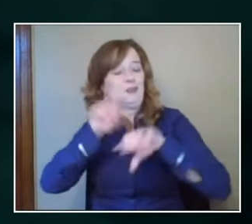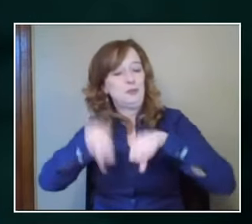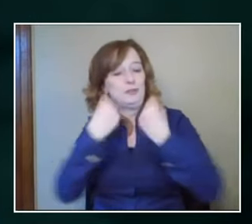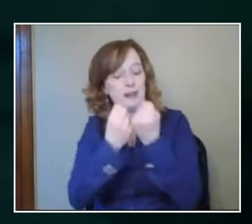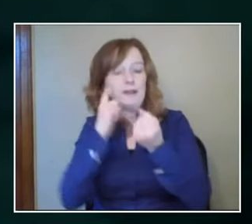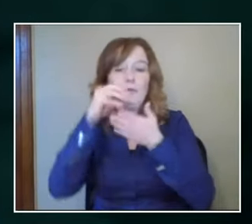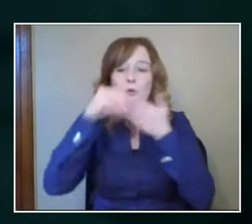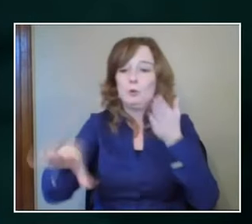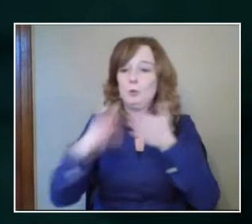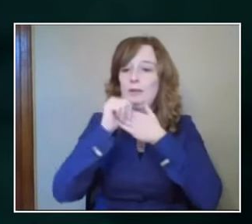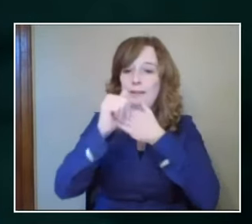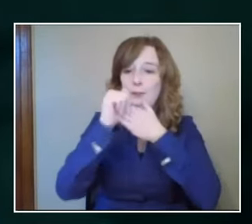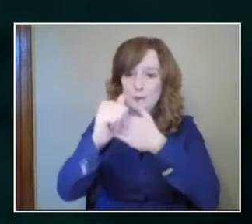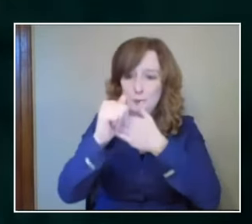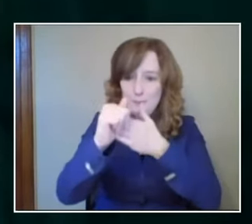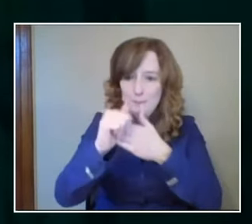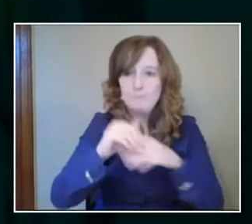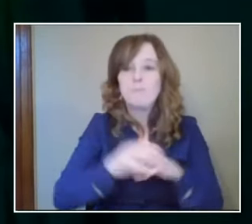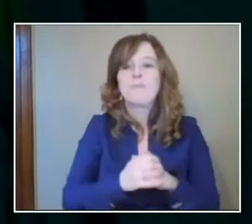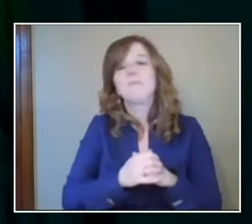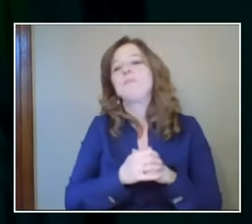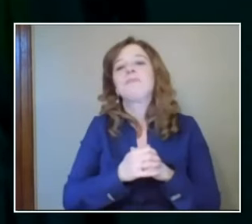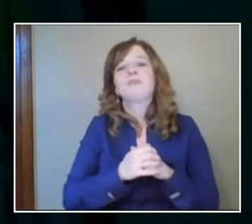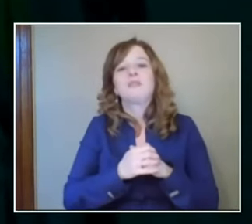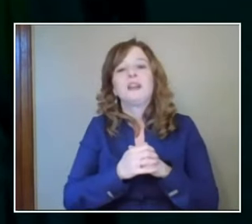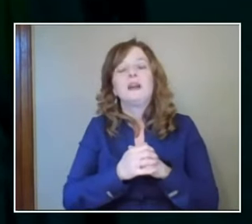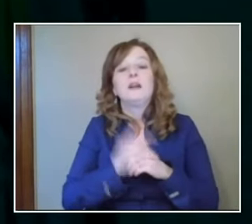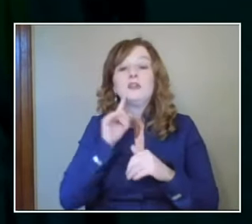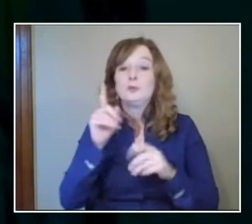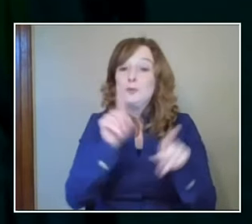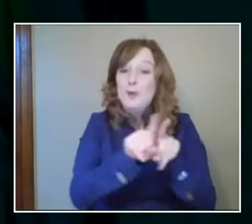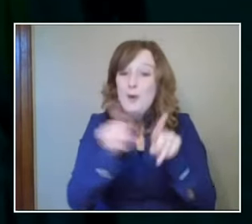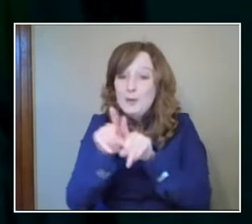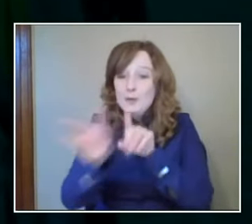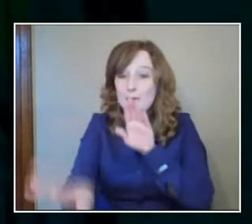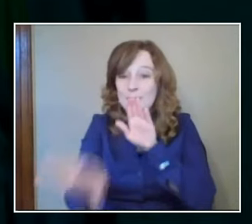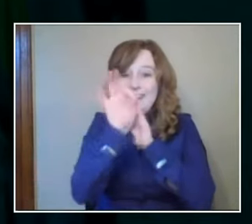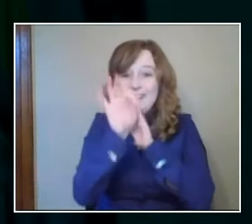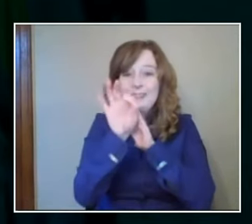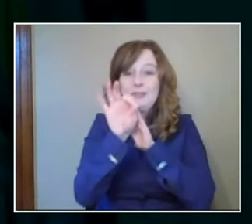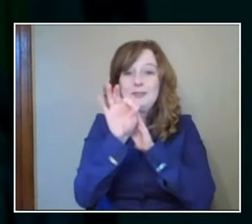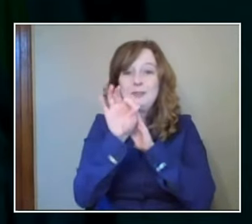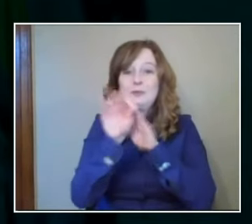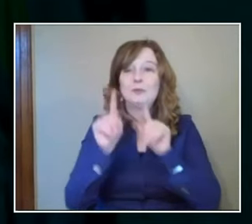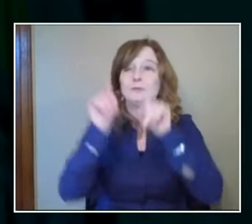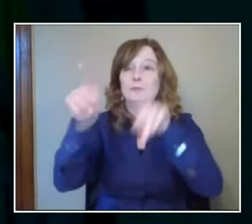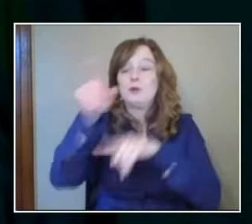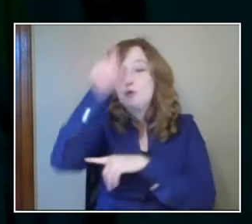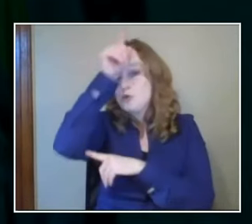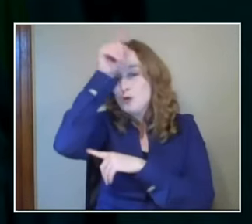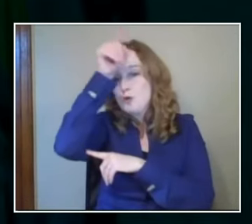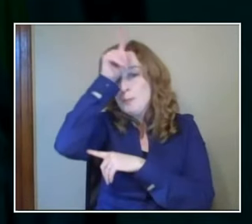was selected to study abroad and travel to Germany for 11 days. She became a